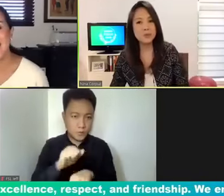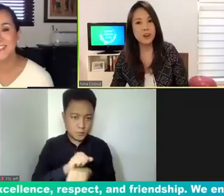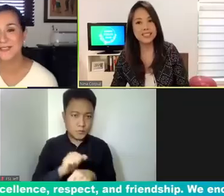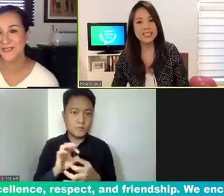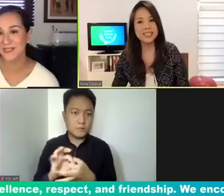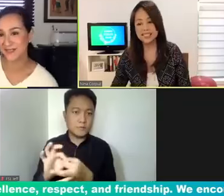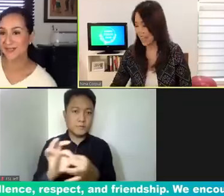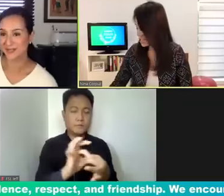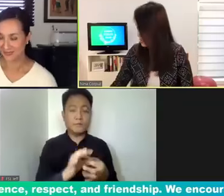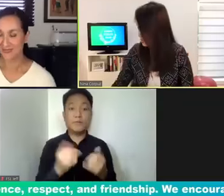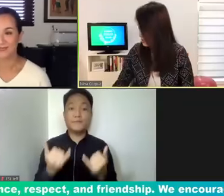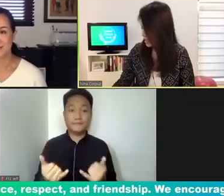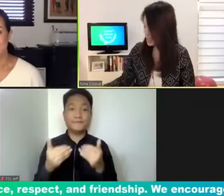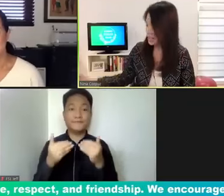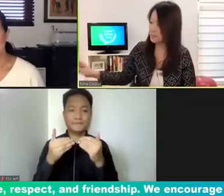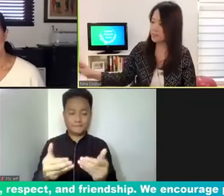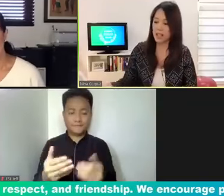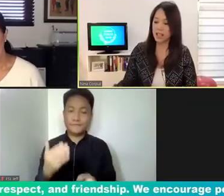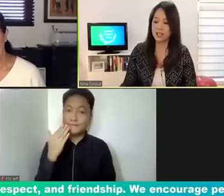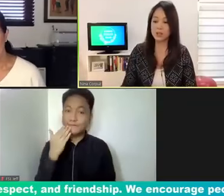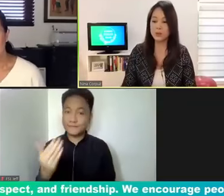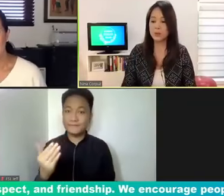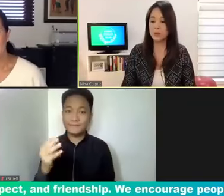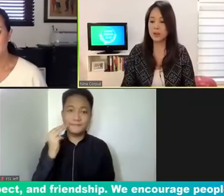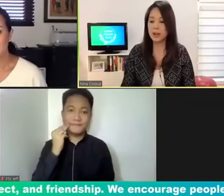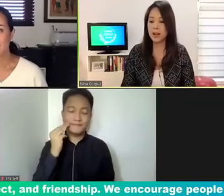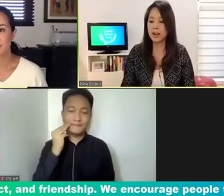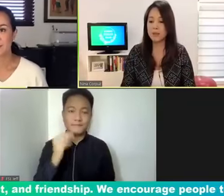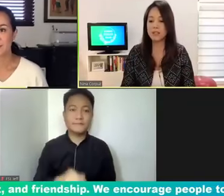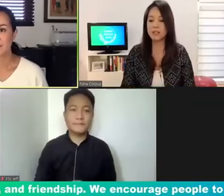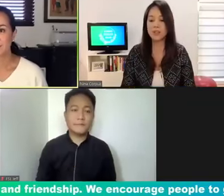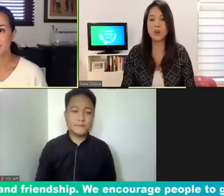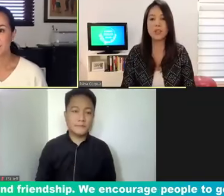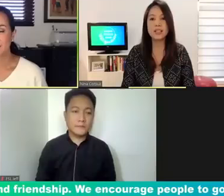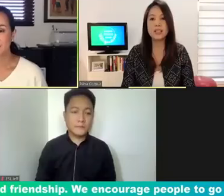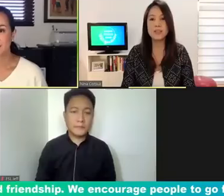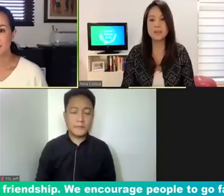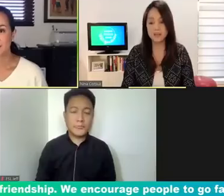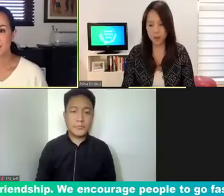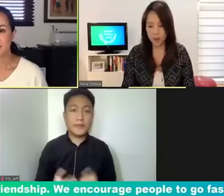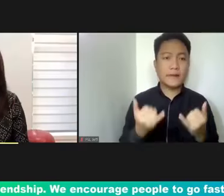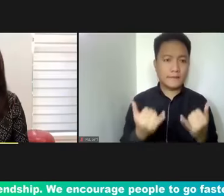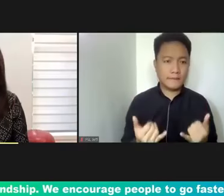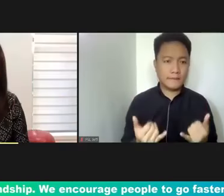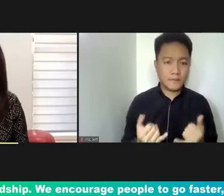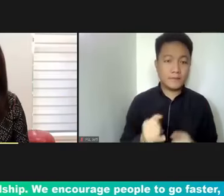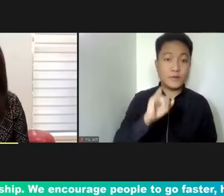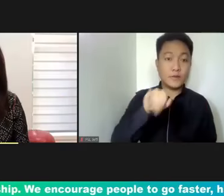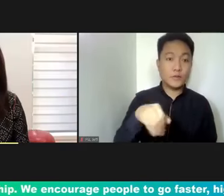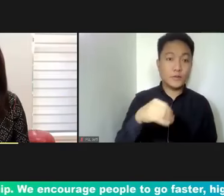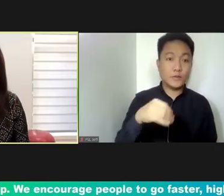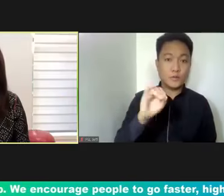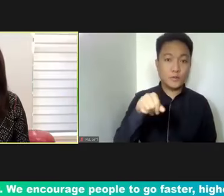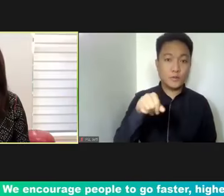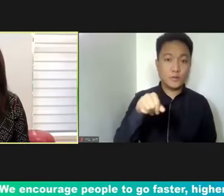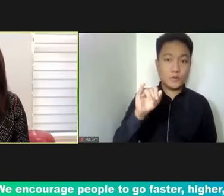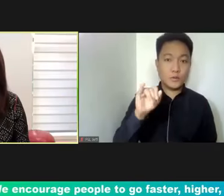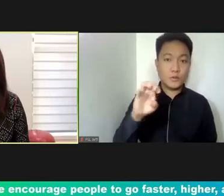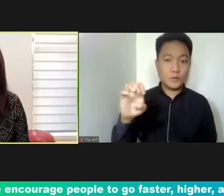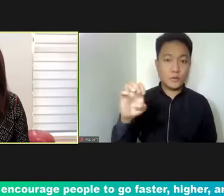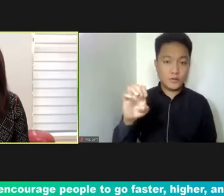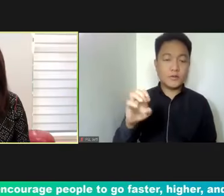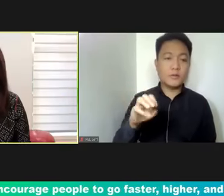Georgie Pantoja. She's the founder and CEO of Coffee for Peace. She's